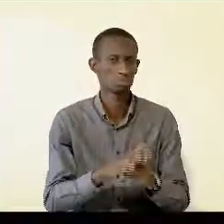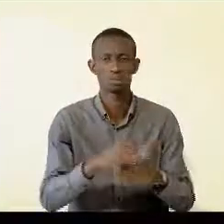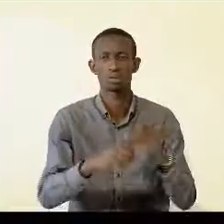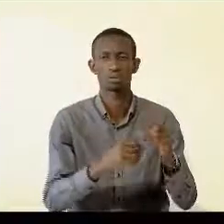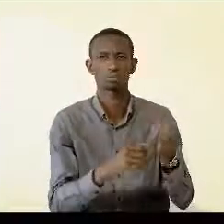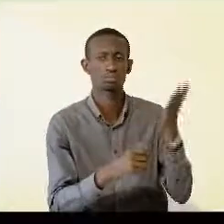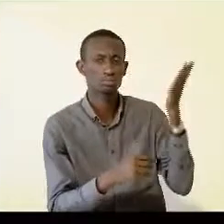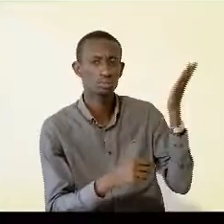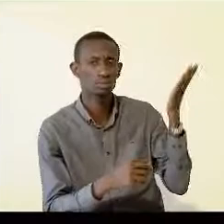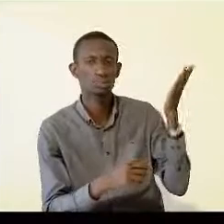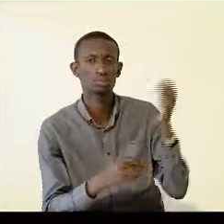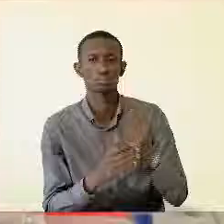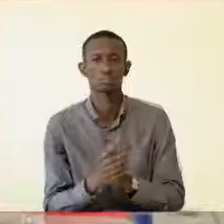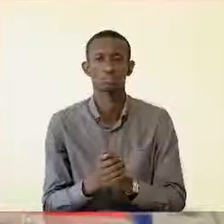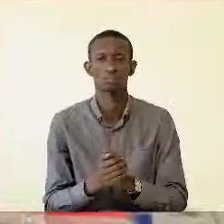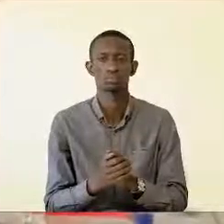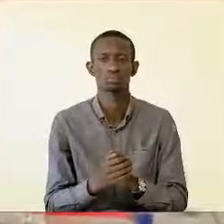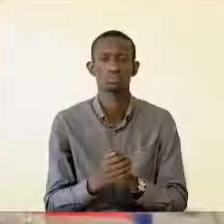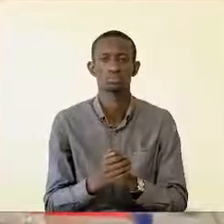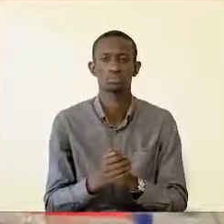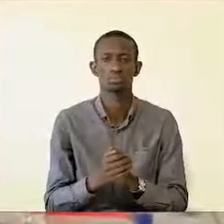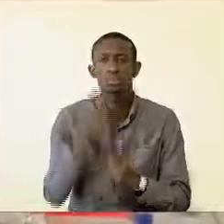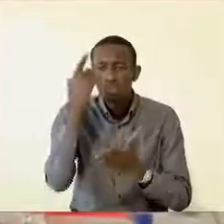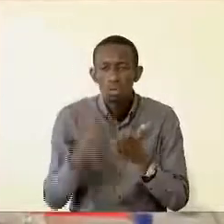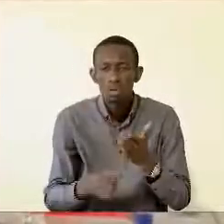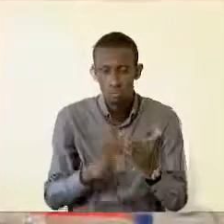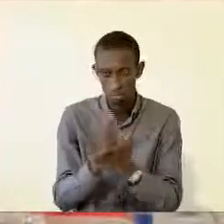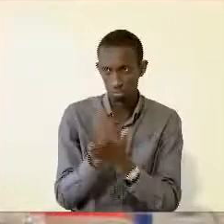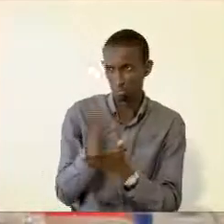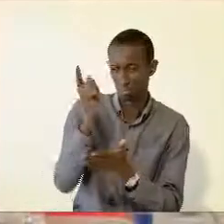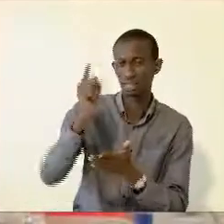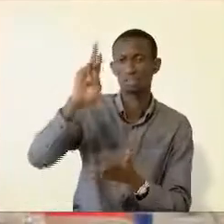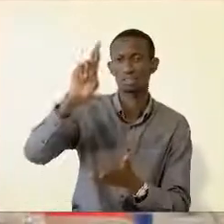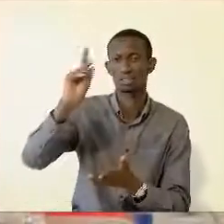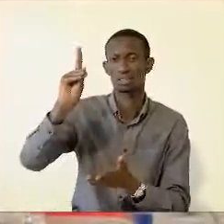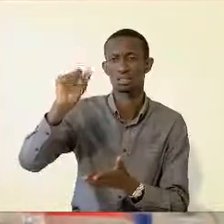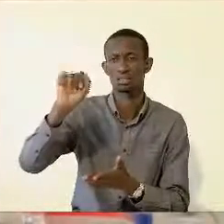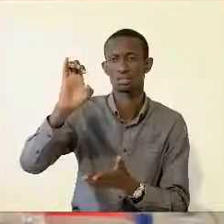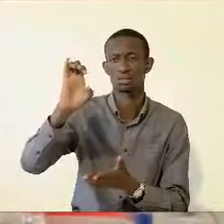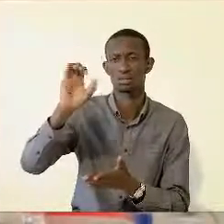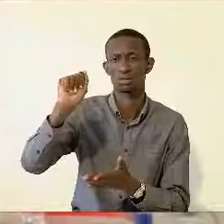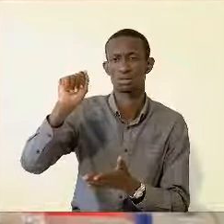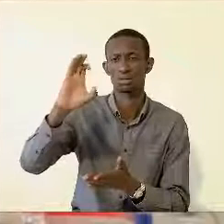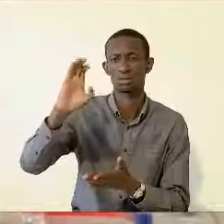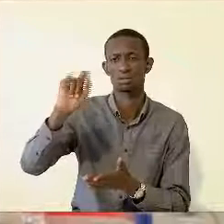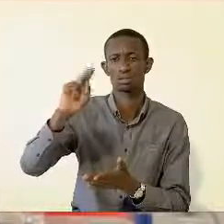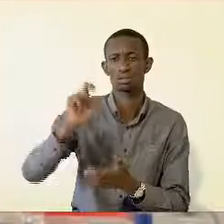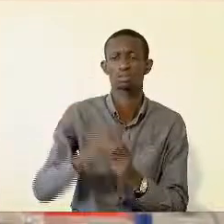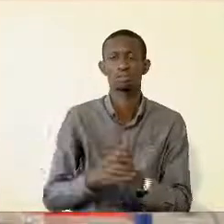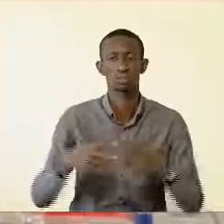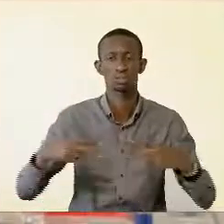francium. Why? Because it is a radioactive element. So radioactive elements